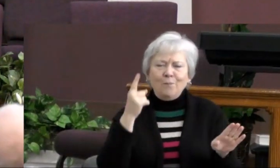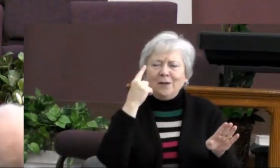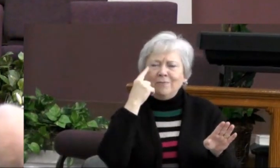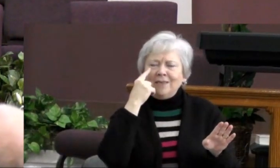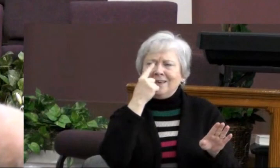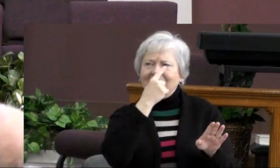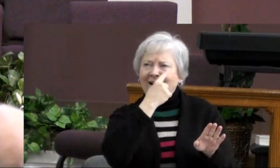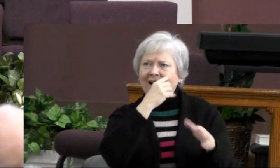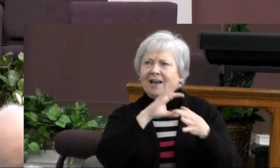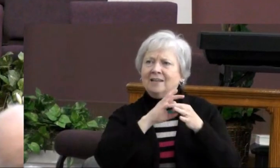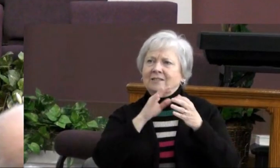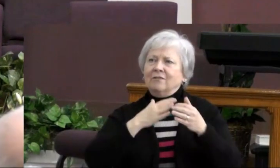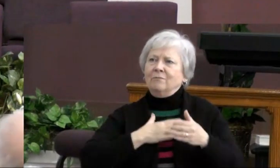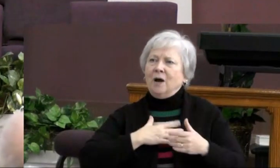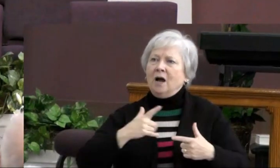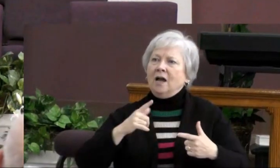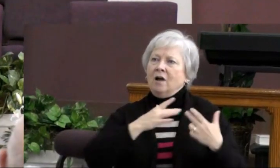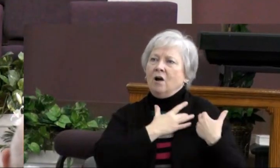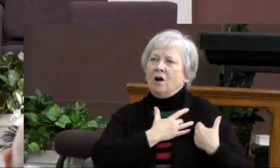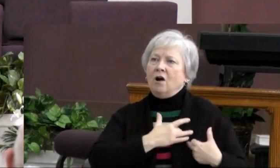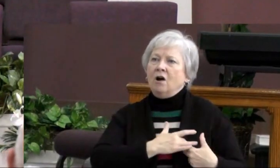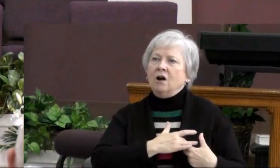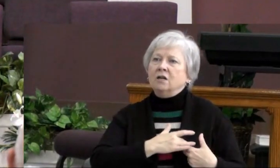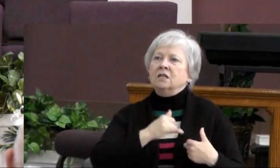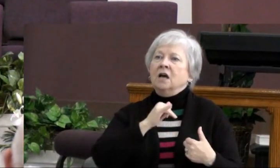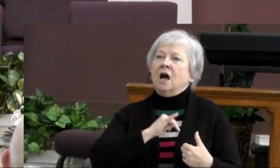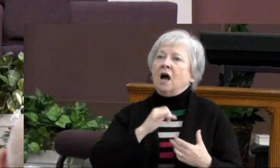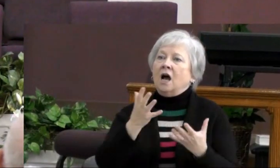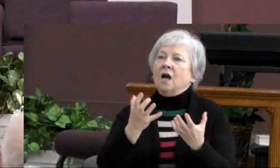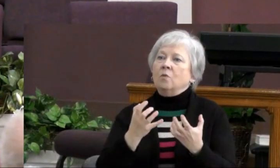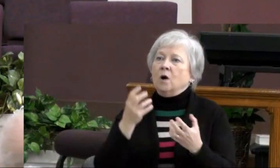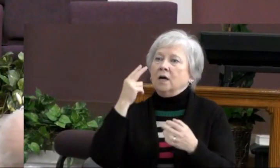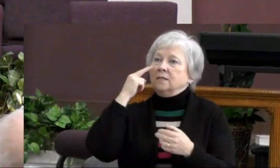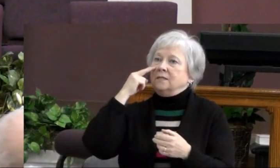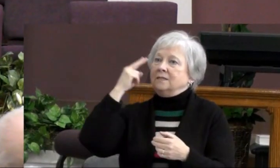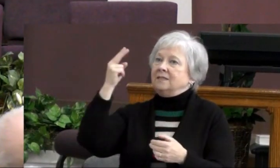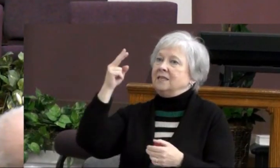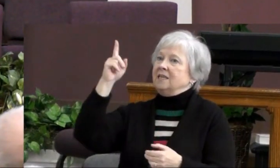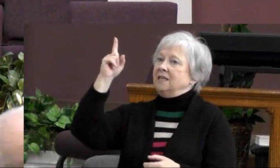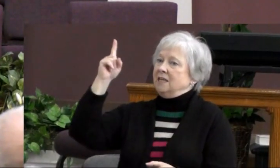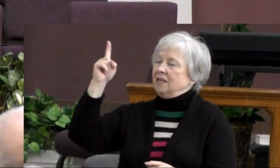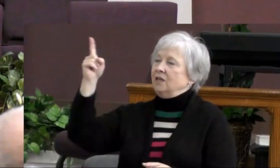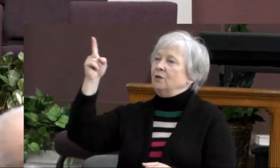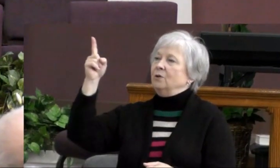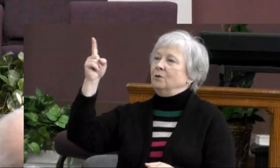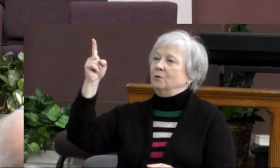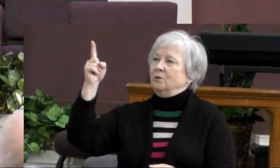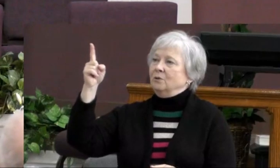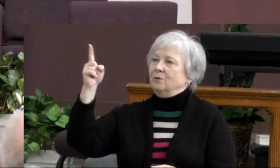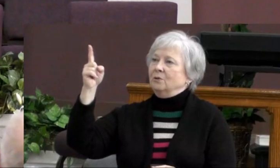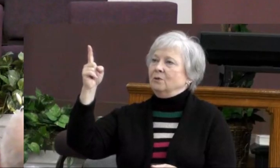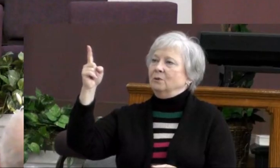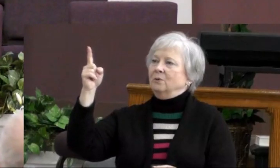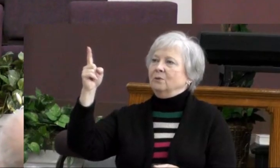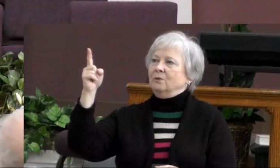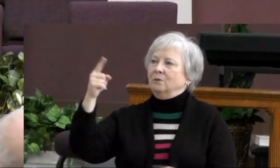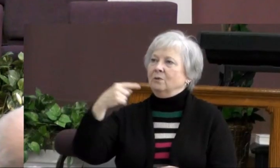Lord. Open the eyes of my heart. I want to see